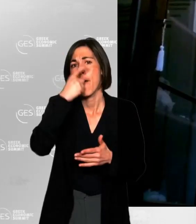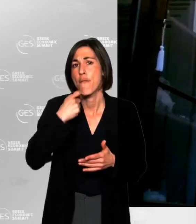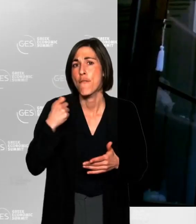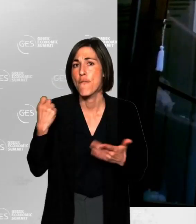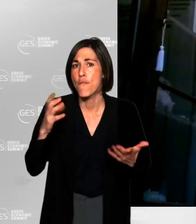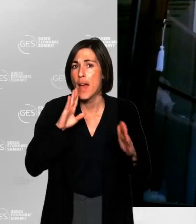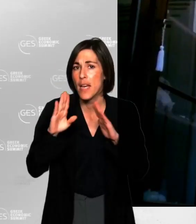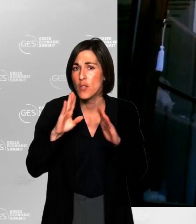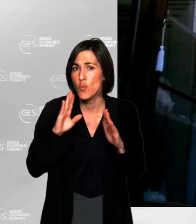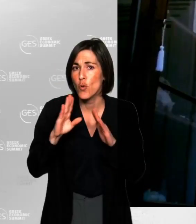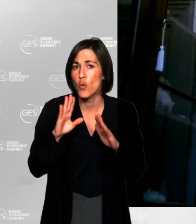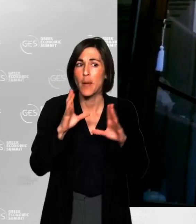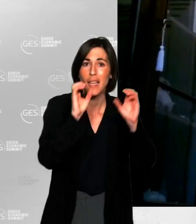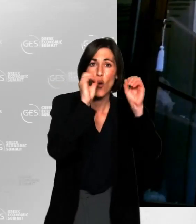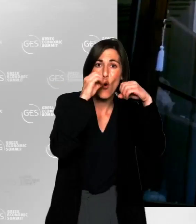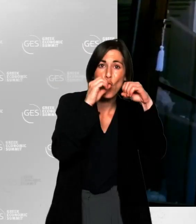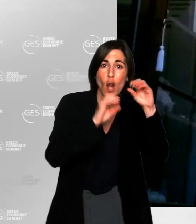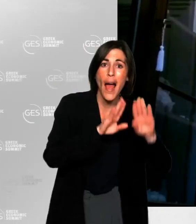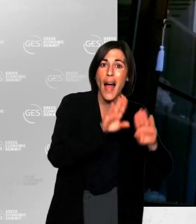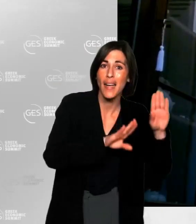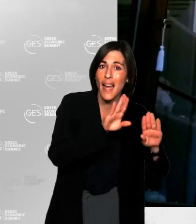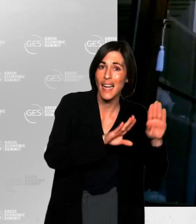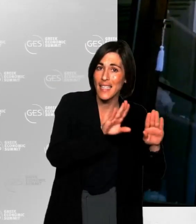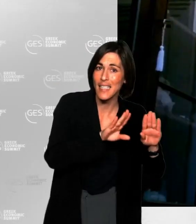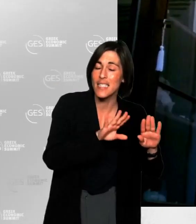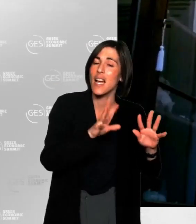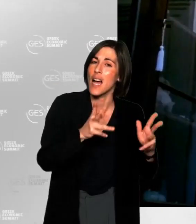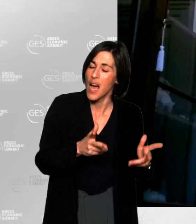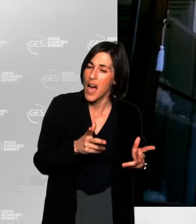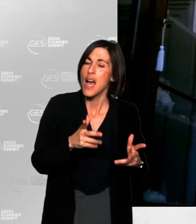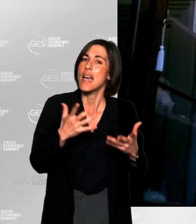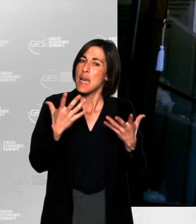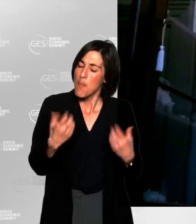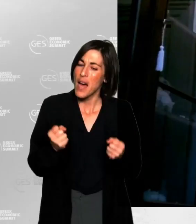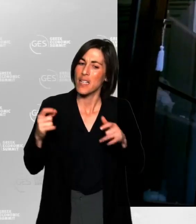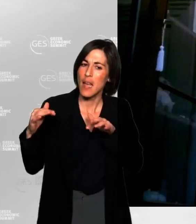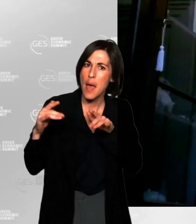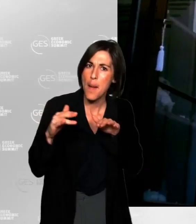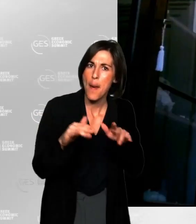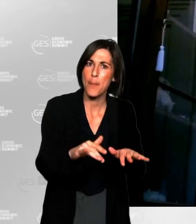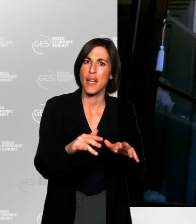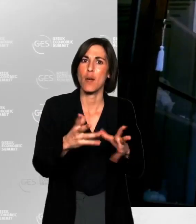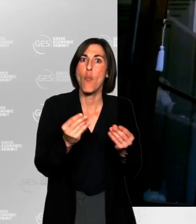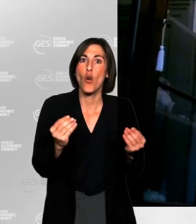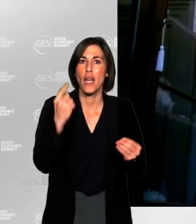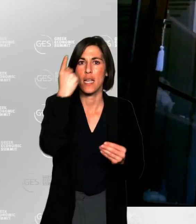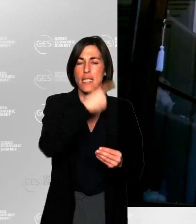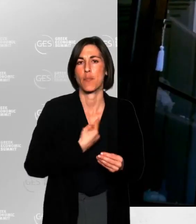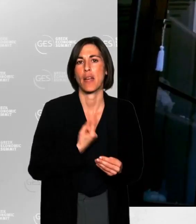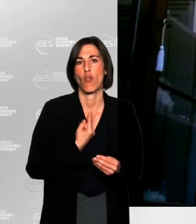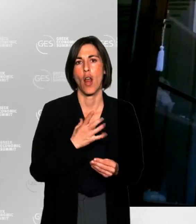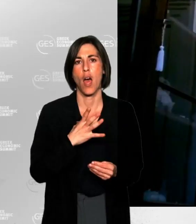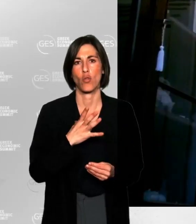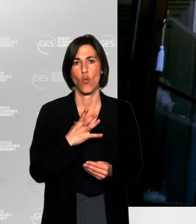public opinion and behavior, and that needs to be regulated by government. We've seen jobs move away from organized